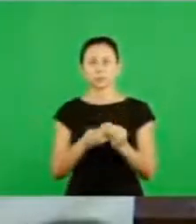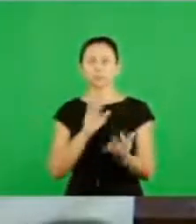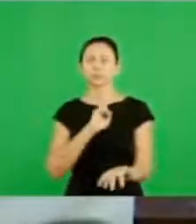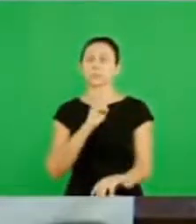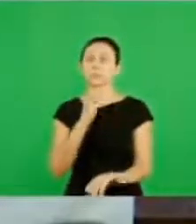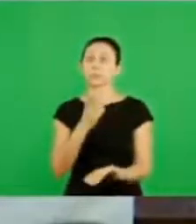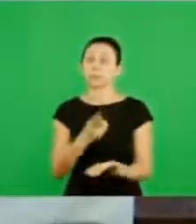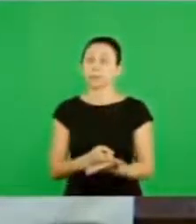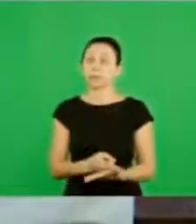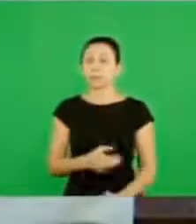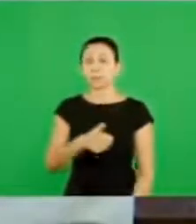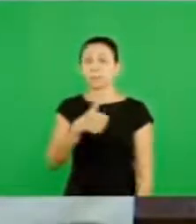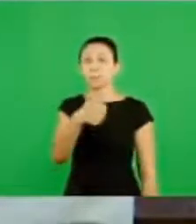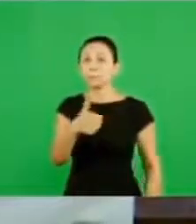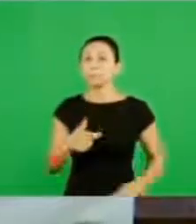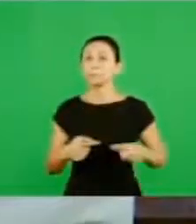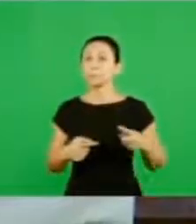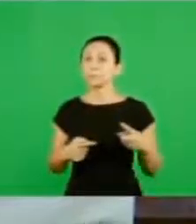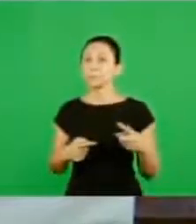it generated